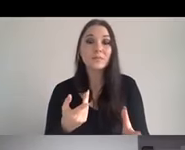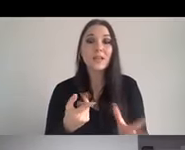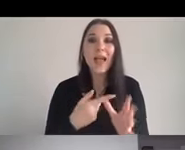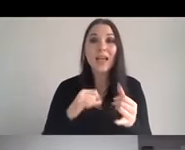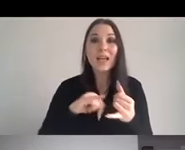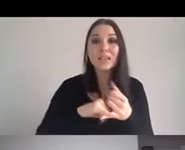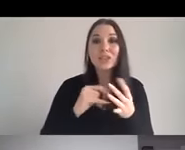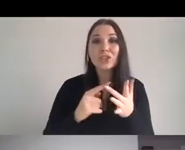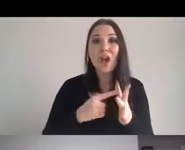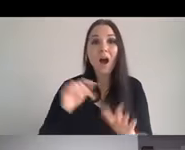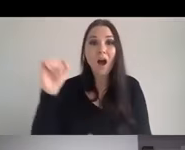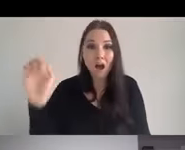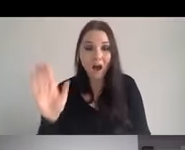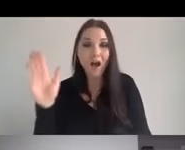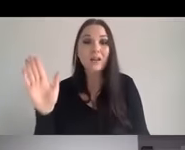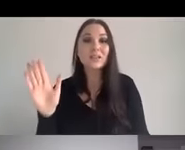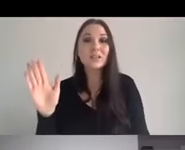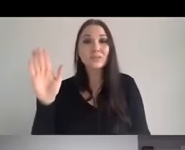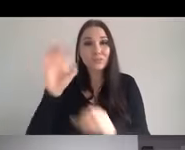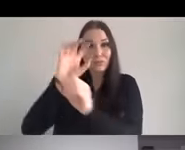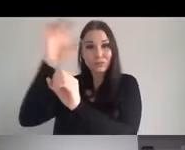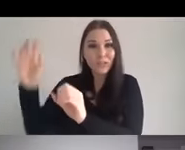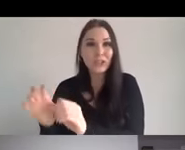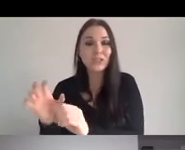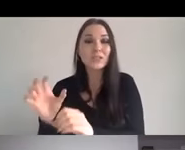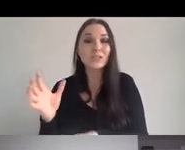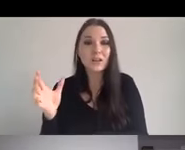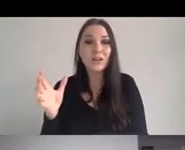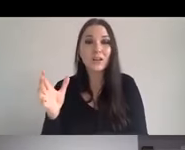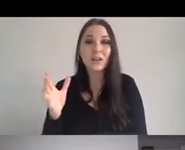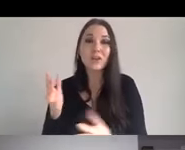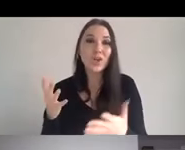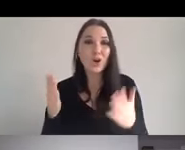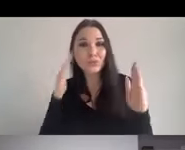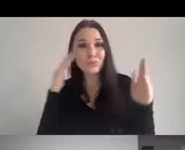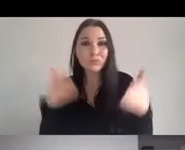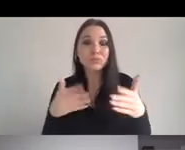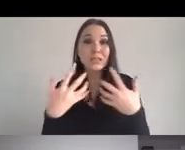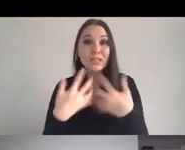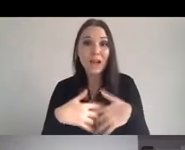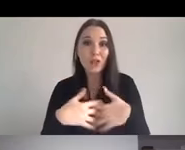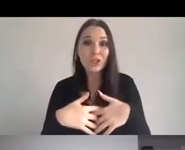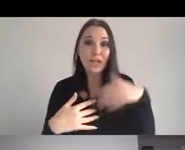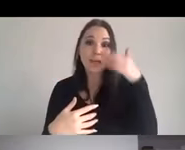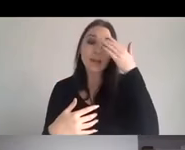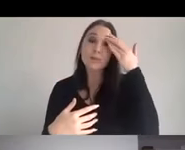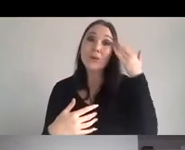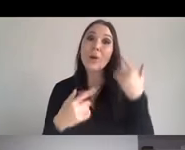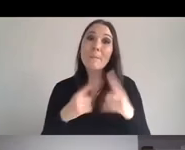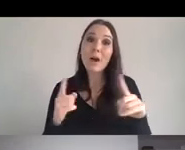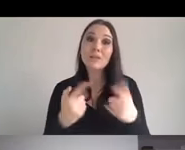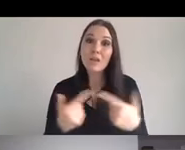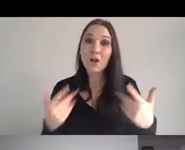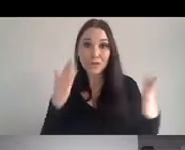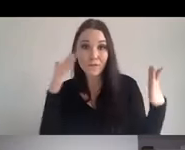was really focusing on the revenue, not that deep on the technology. But at the end, we found some VCs really focused on the